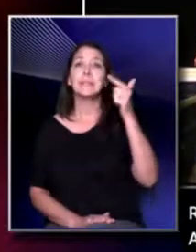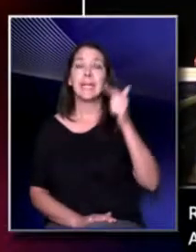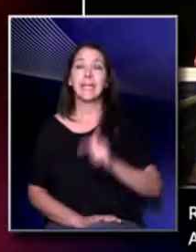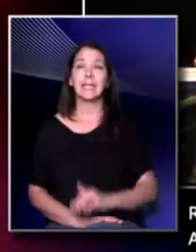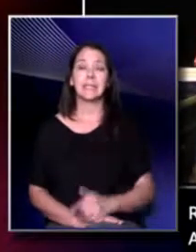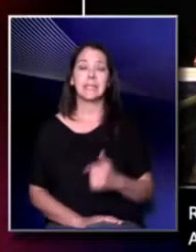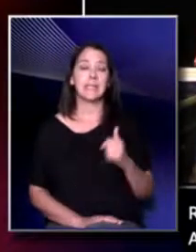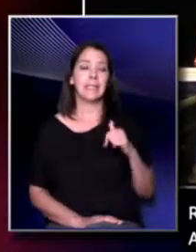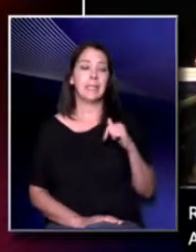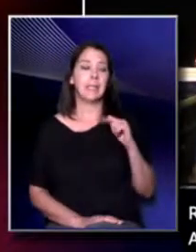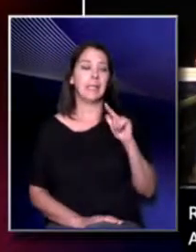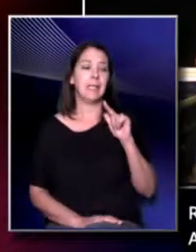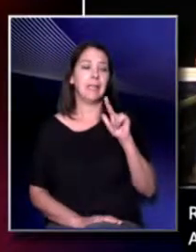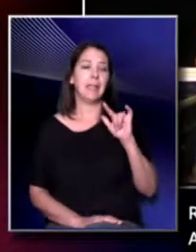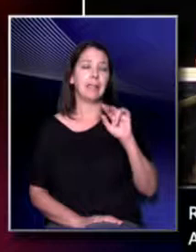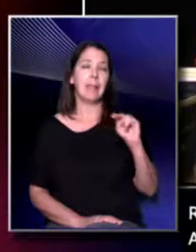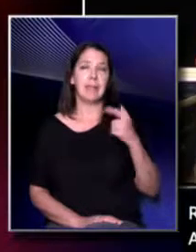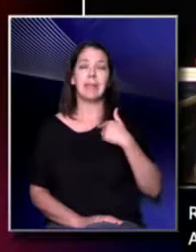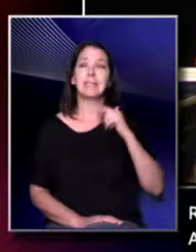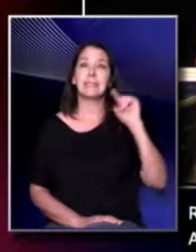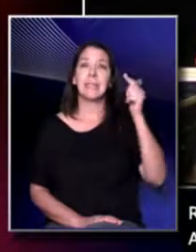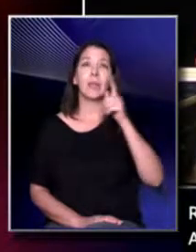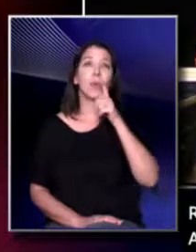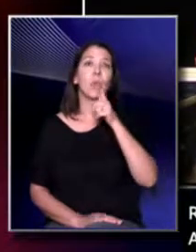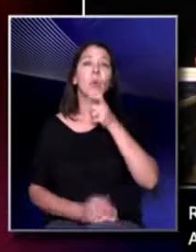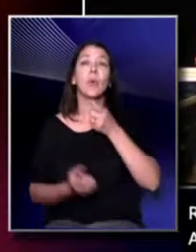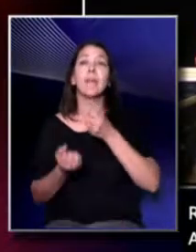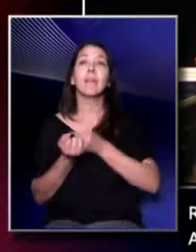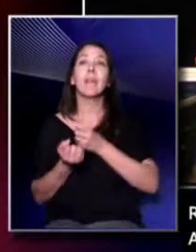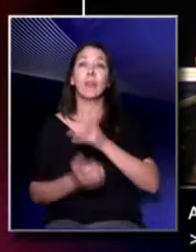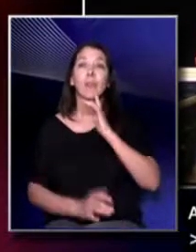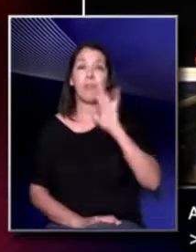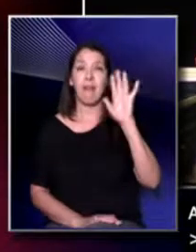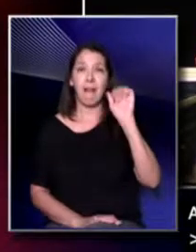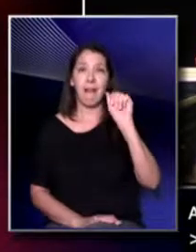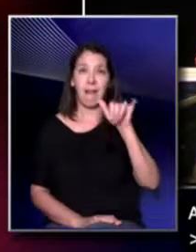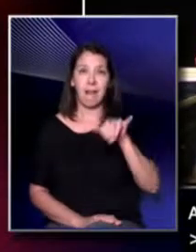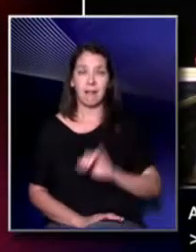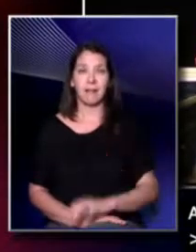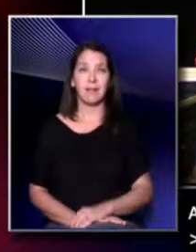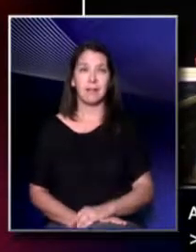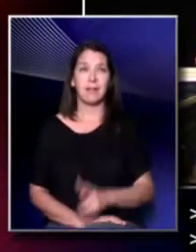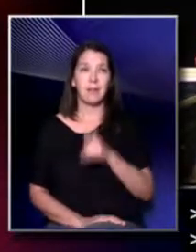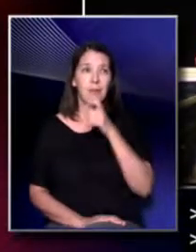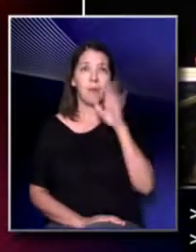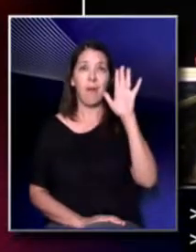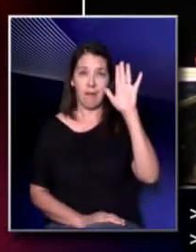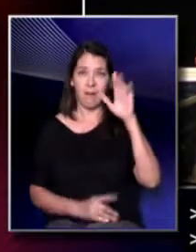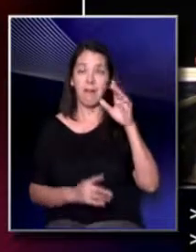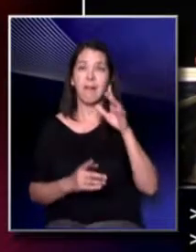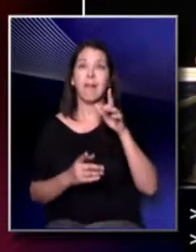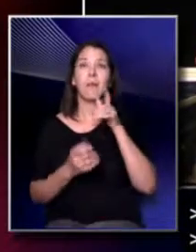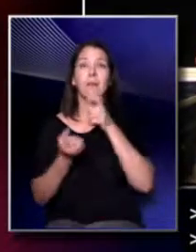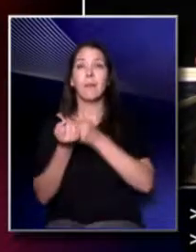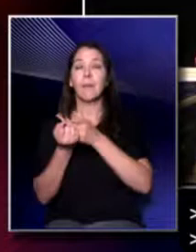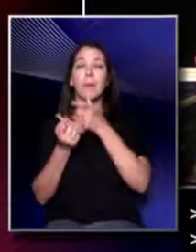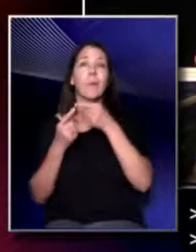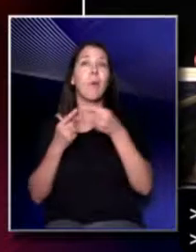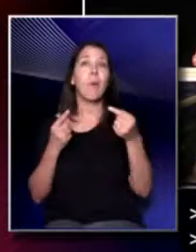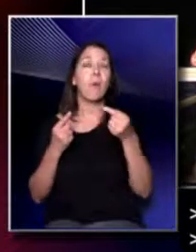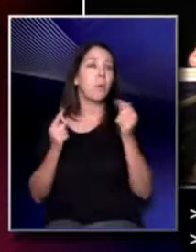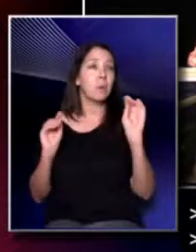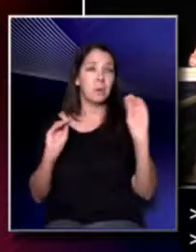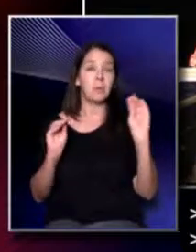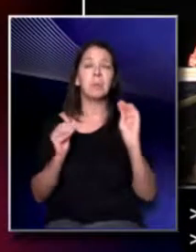This is Lynn, a second. All in favor, say aye. Aye. Aye. Aye. Opposed? Okay,